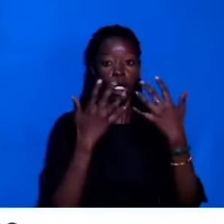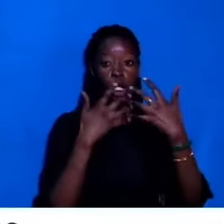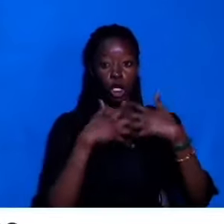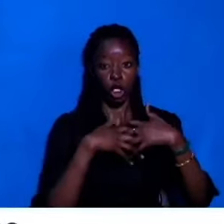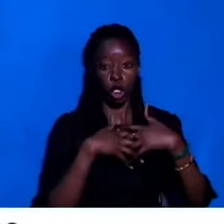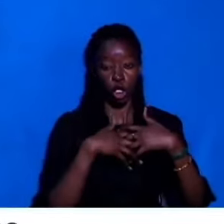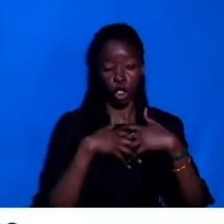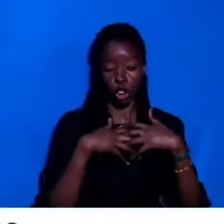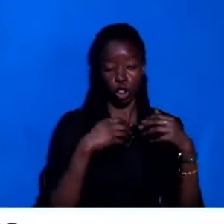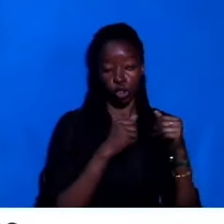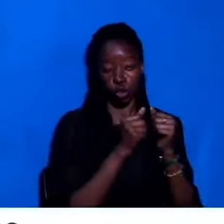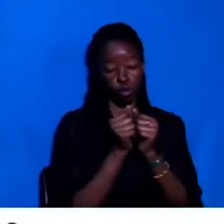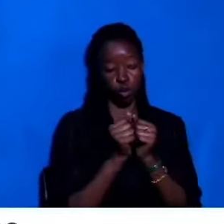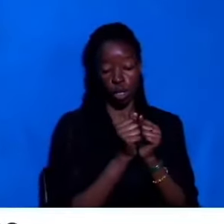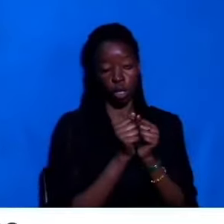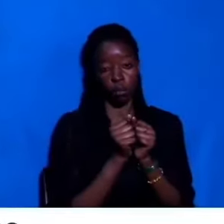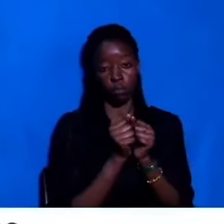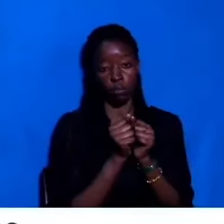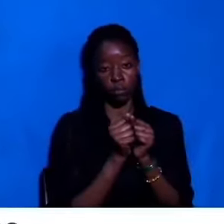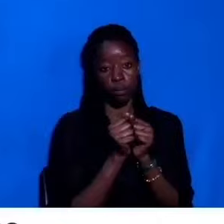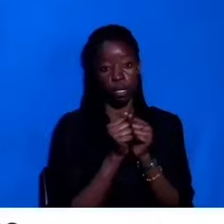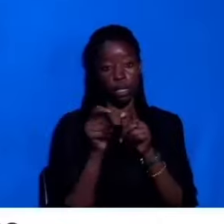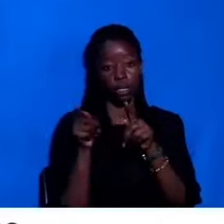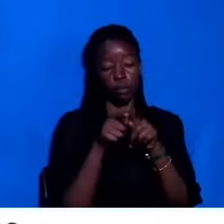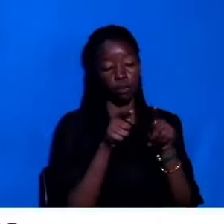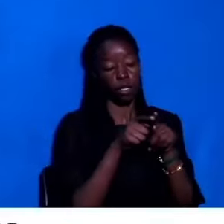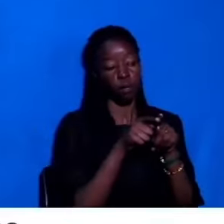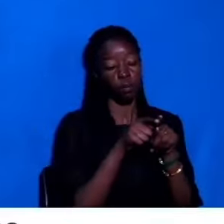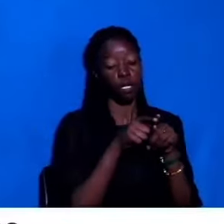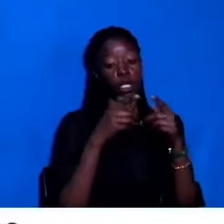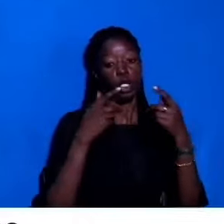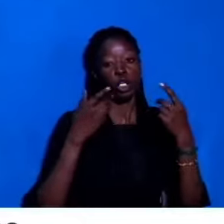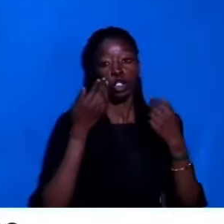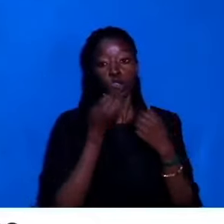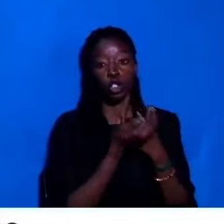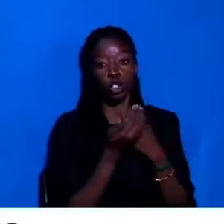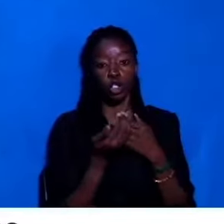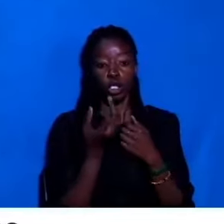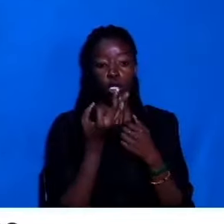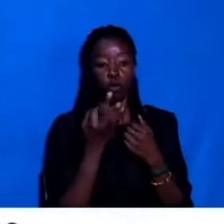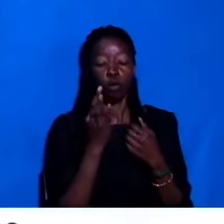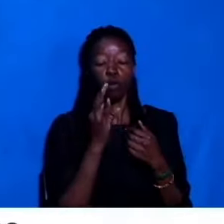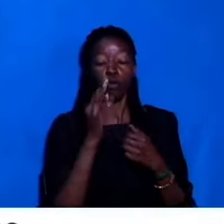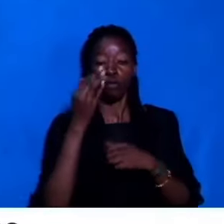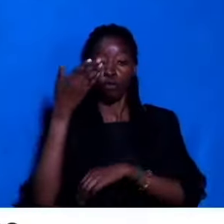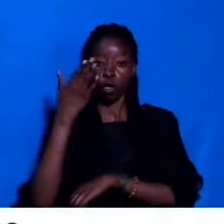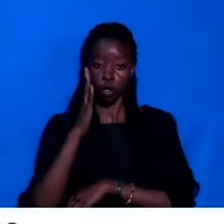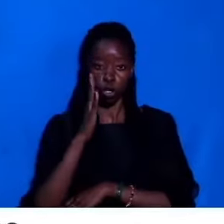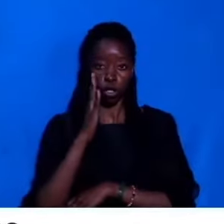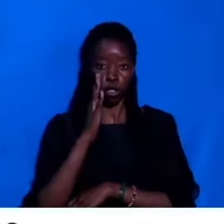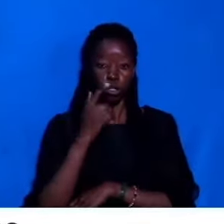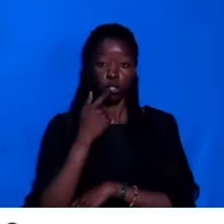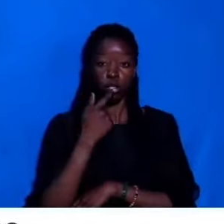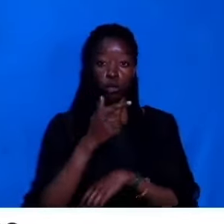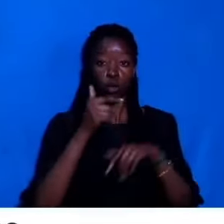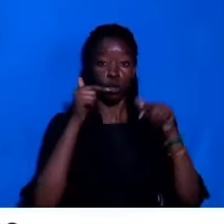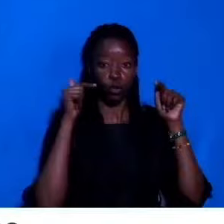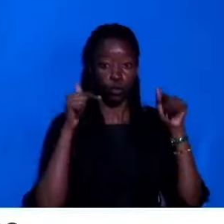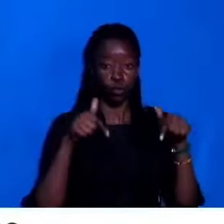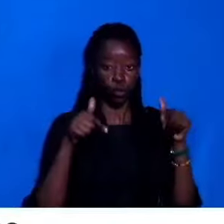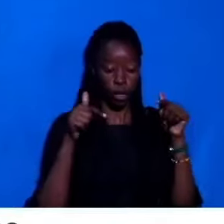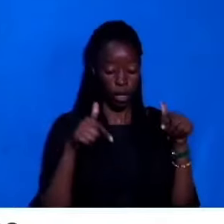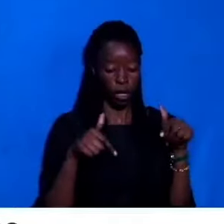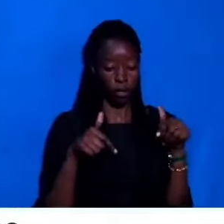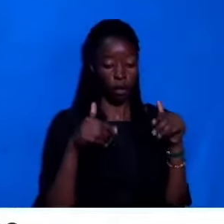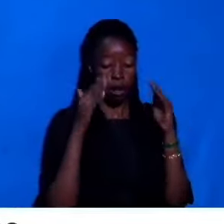engage responsibly as children of God. Let's engage with a difference. So therefore, today, we are